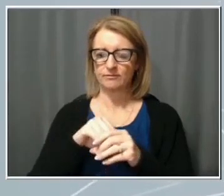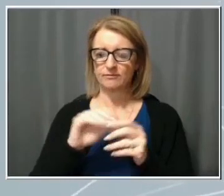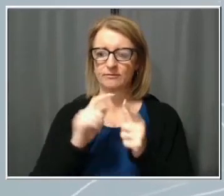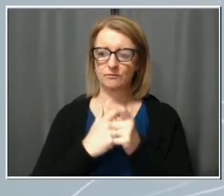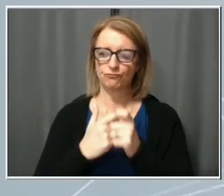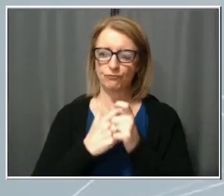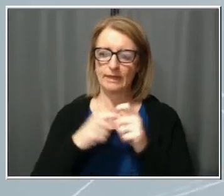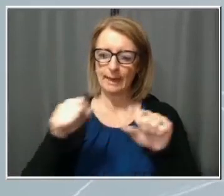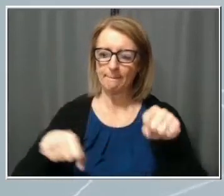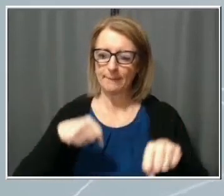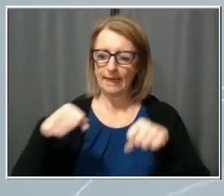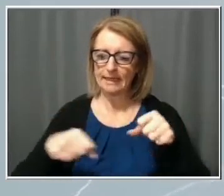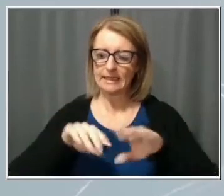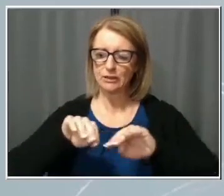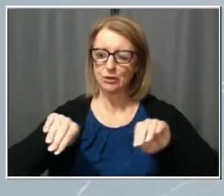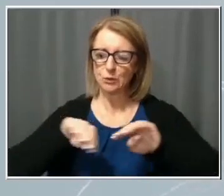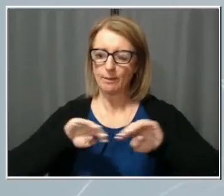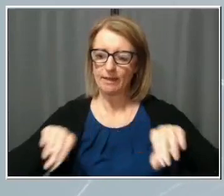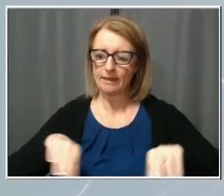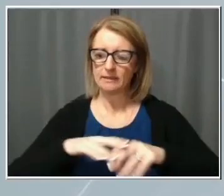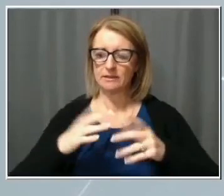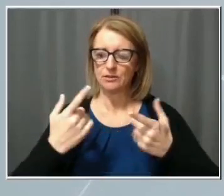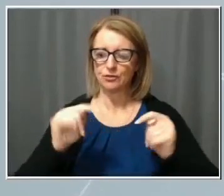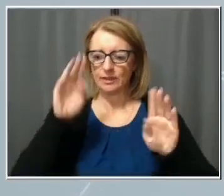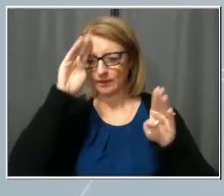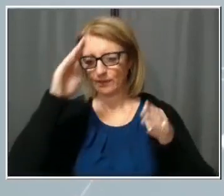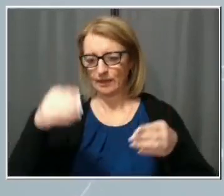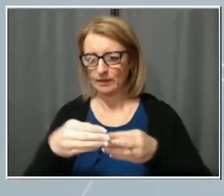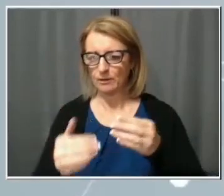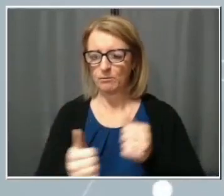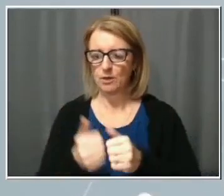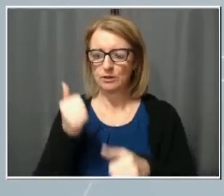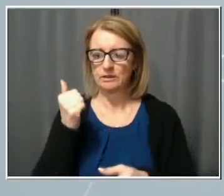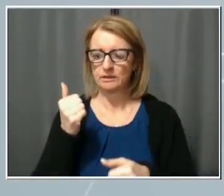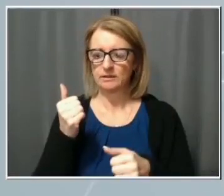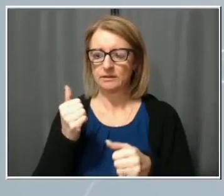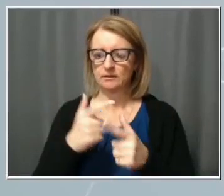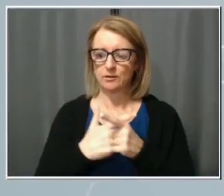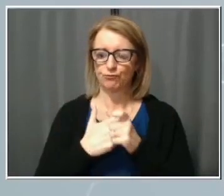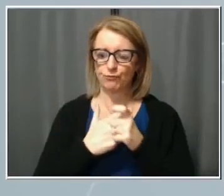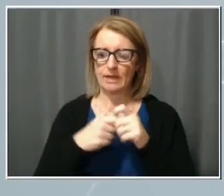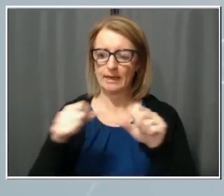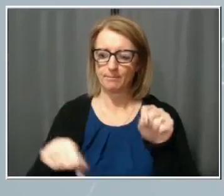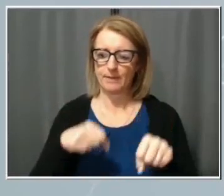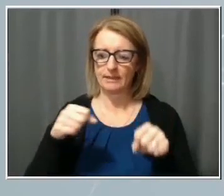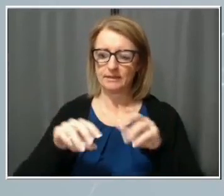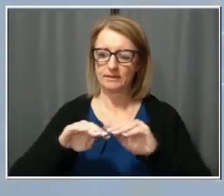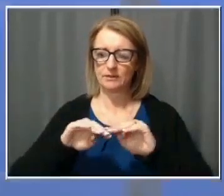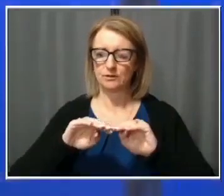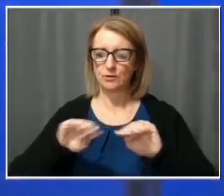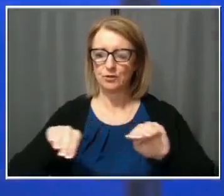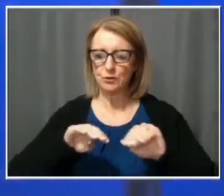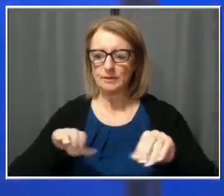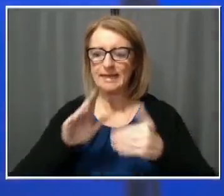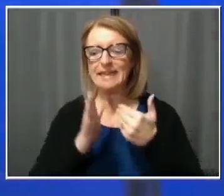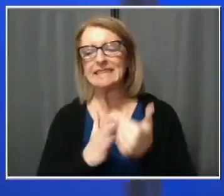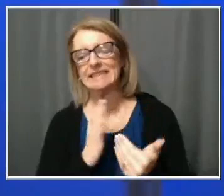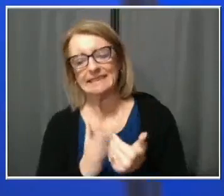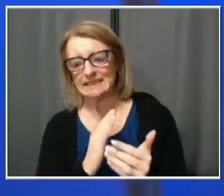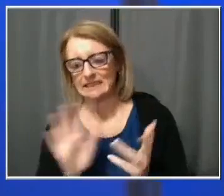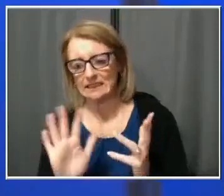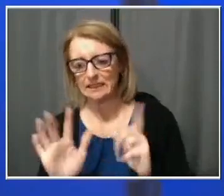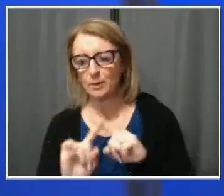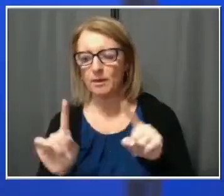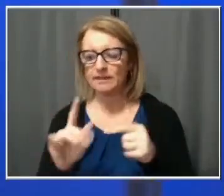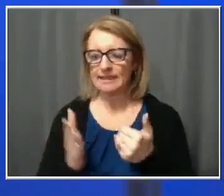swimming. Right now I've been trying to focus mainly on my run and my bike. Swimming is, I mean, it's not easy, but it's the easiest